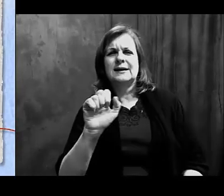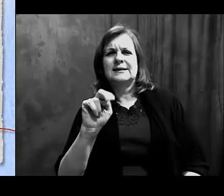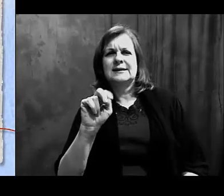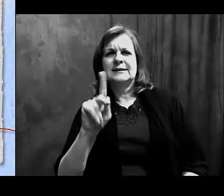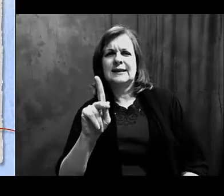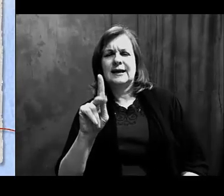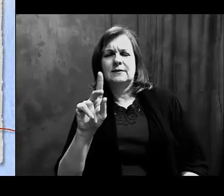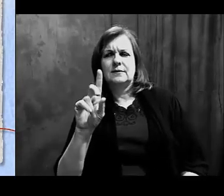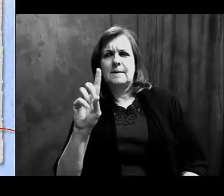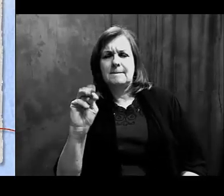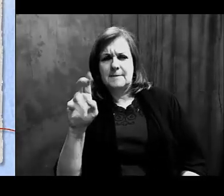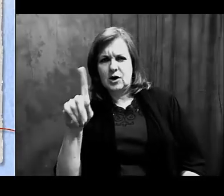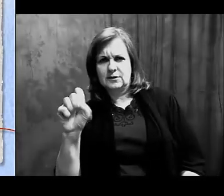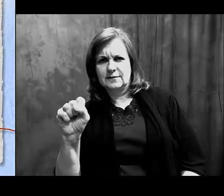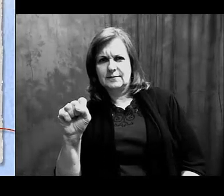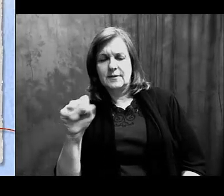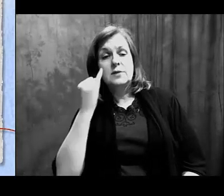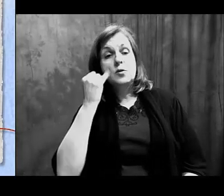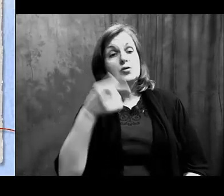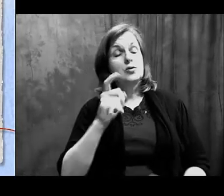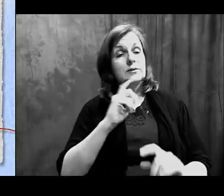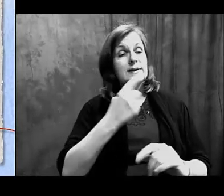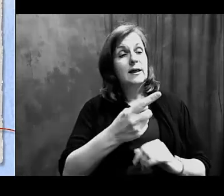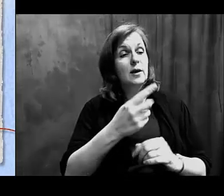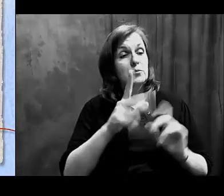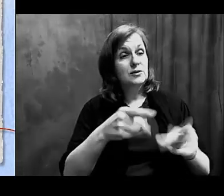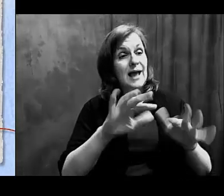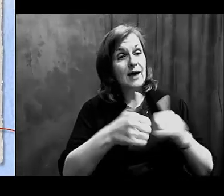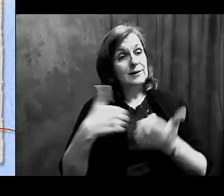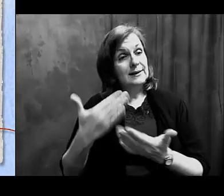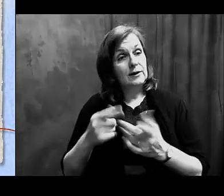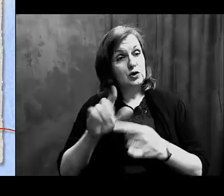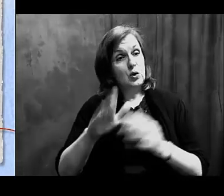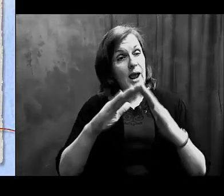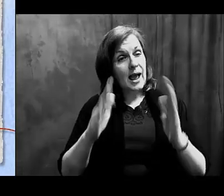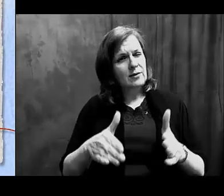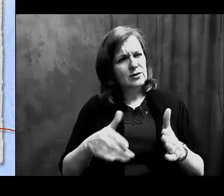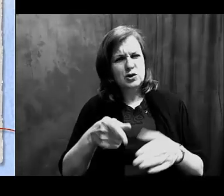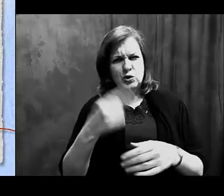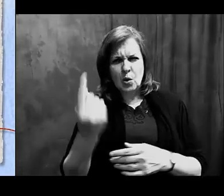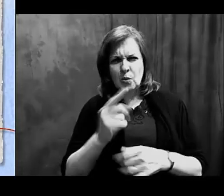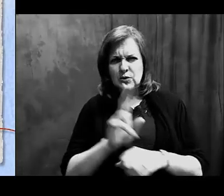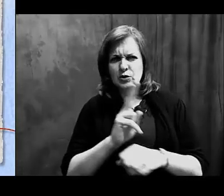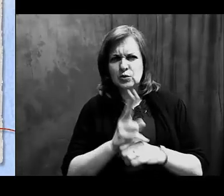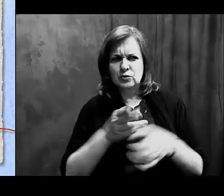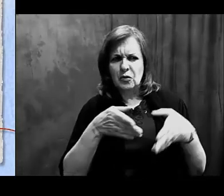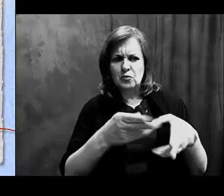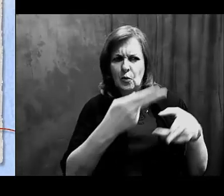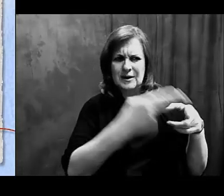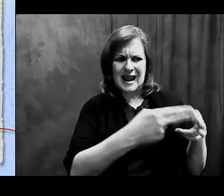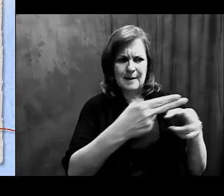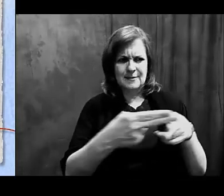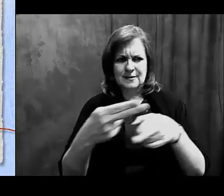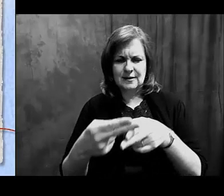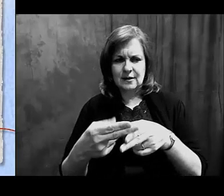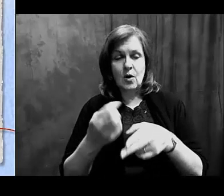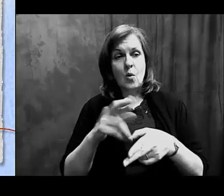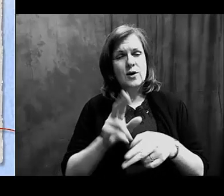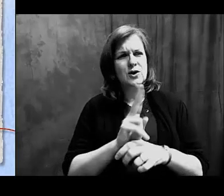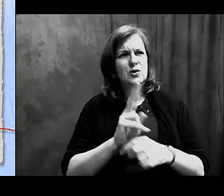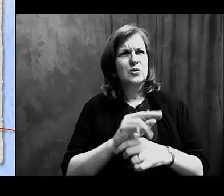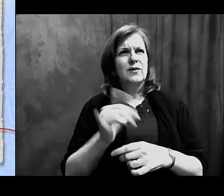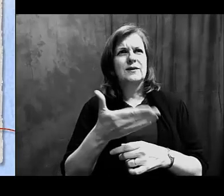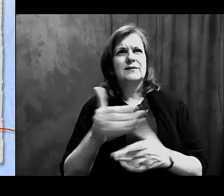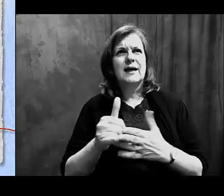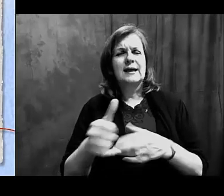how you give someone directions to your house. Do you always use the road names, or do you use things